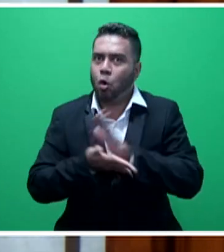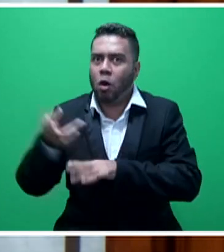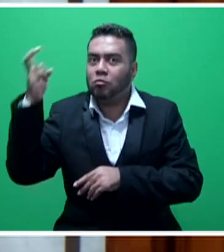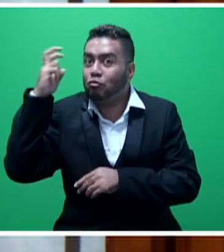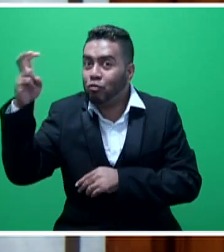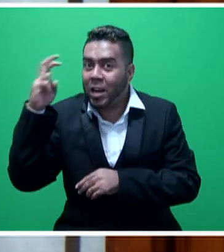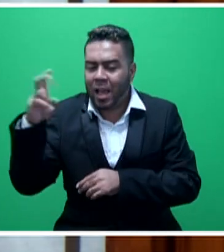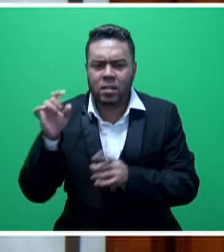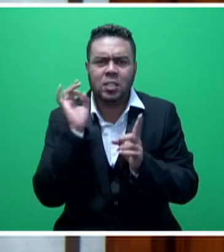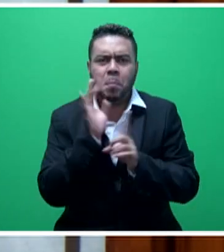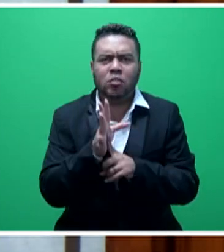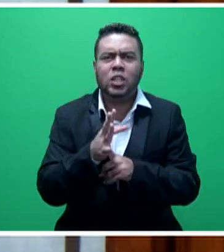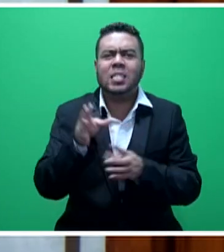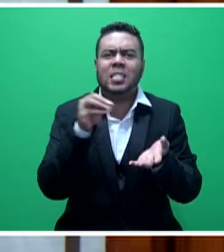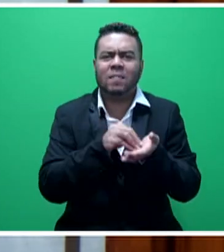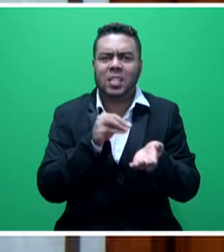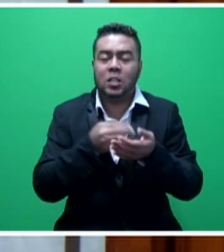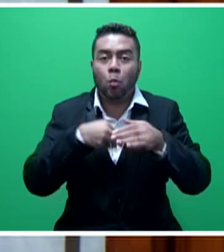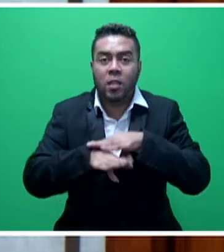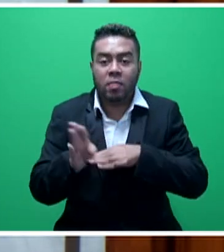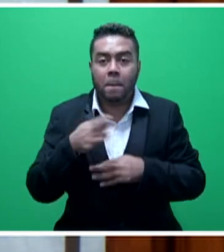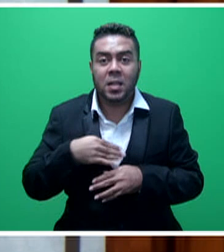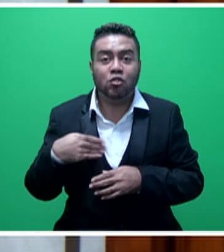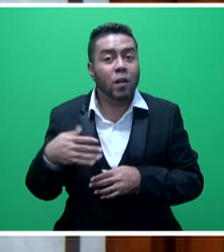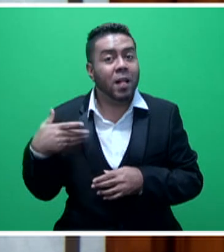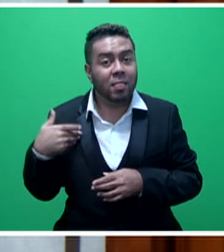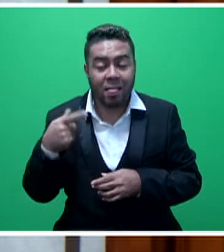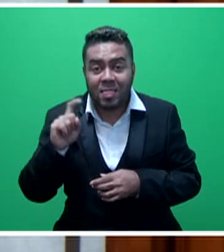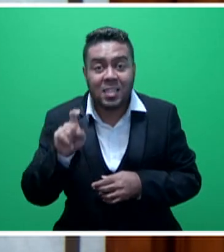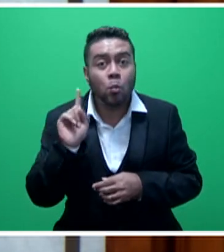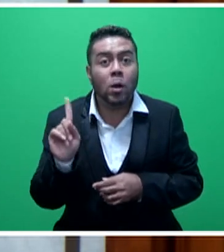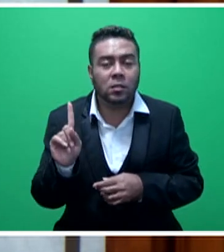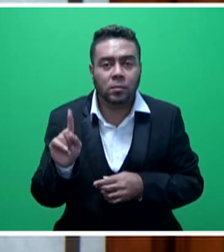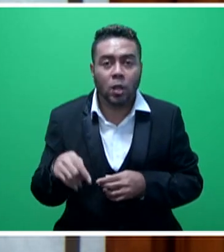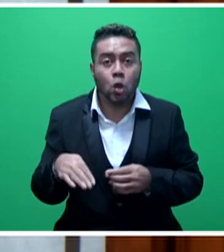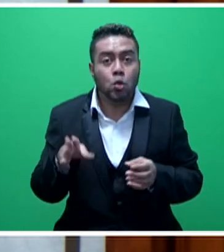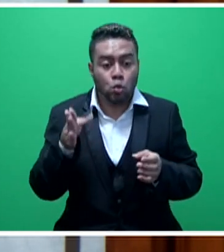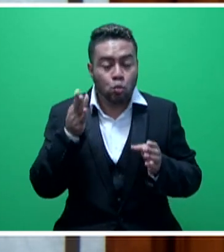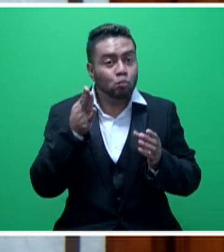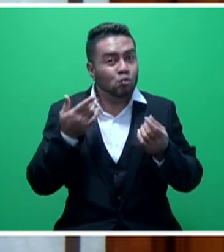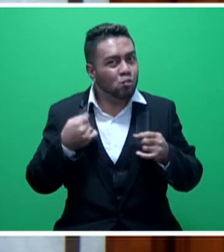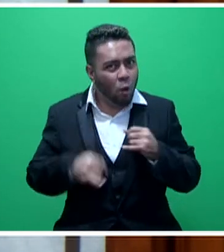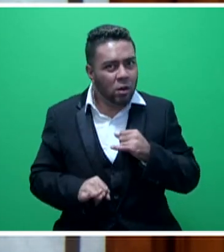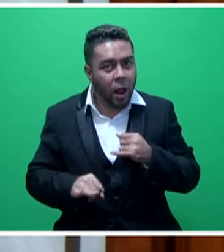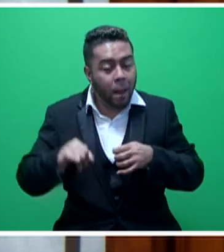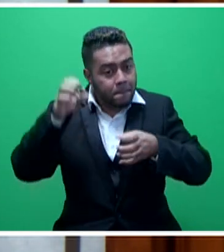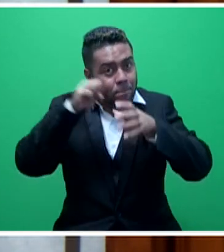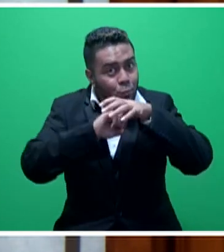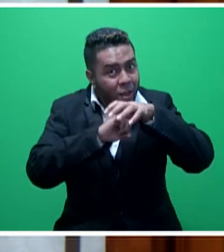up specialist services in the ministry. These are urology,